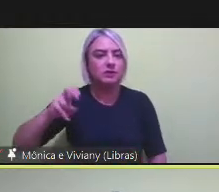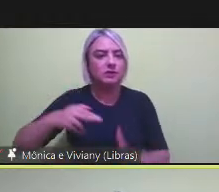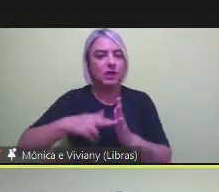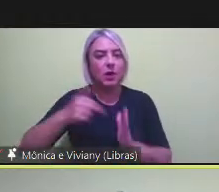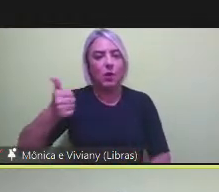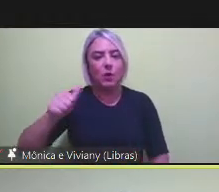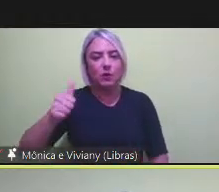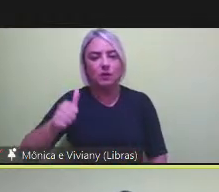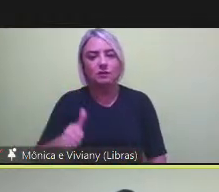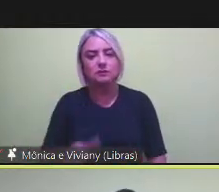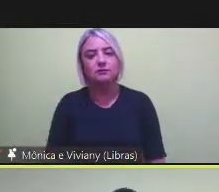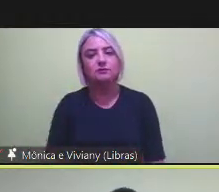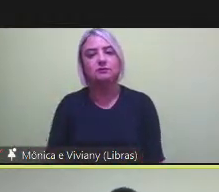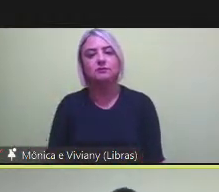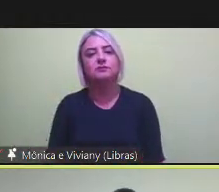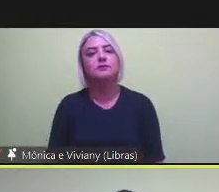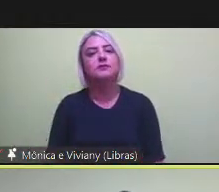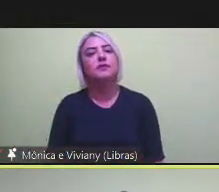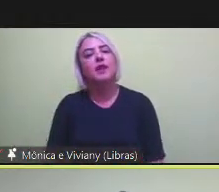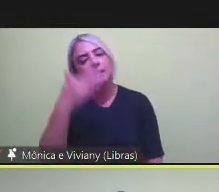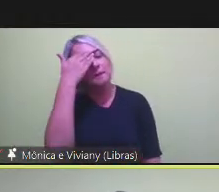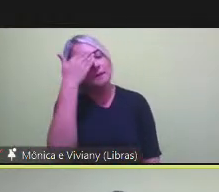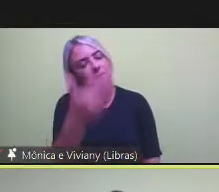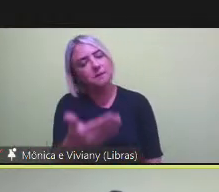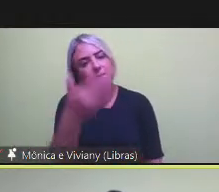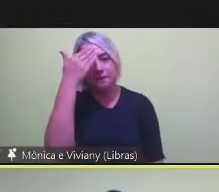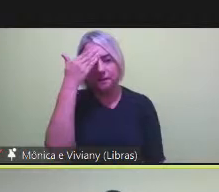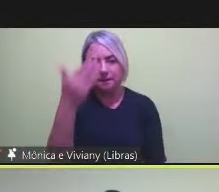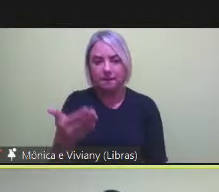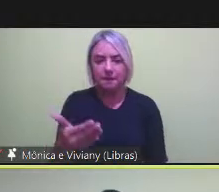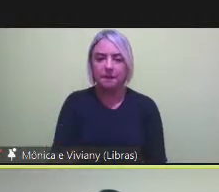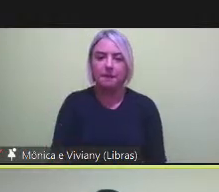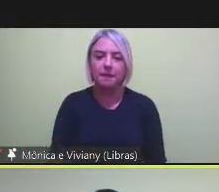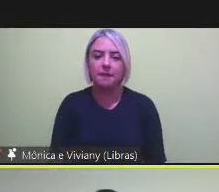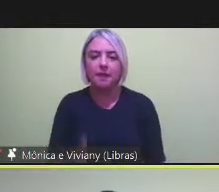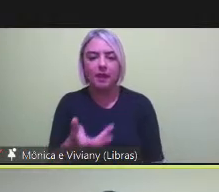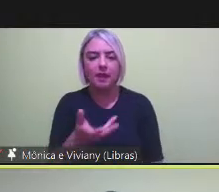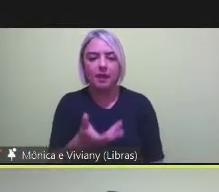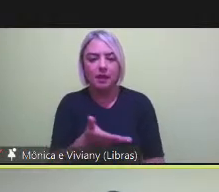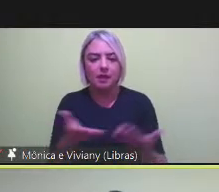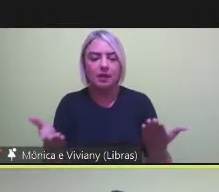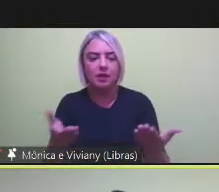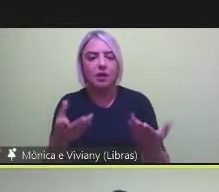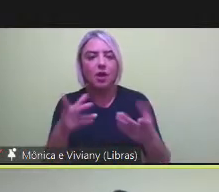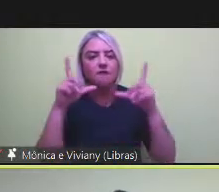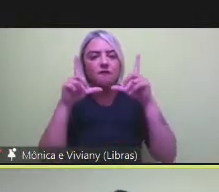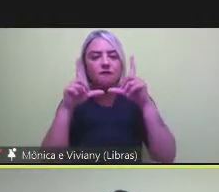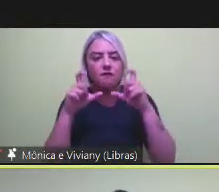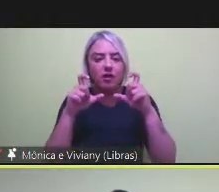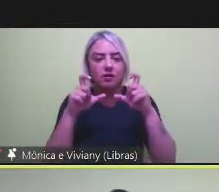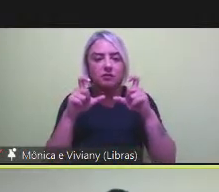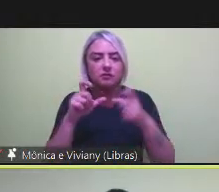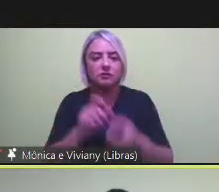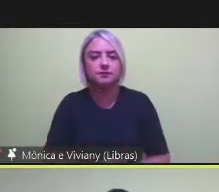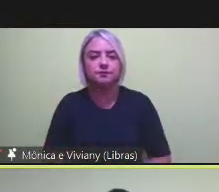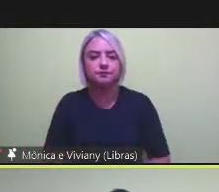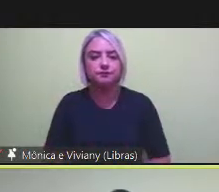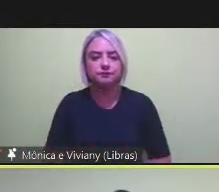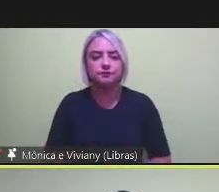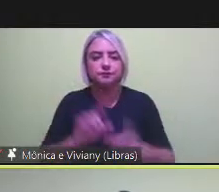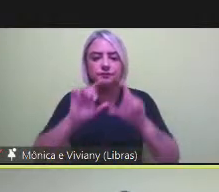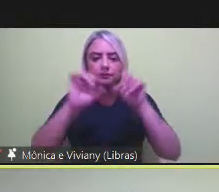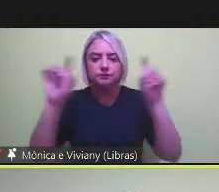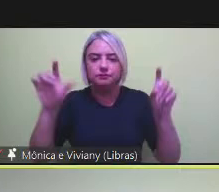kids from 5 to 11 years old. And to thank,